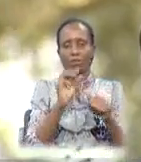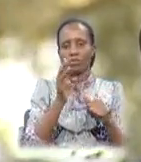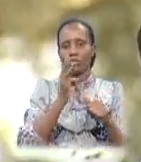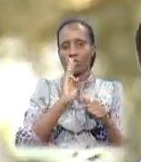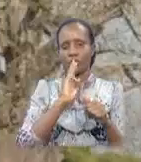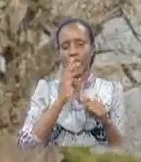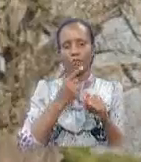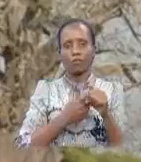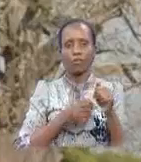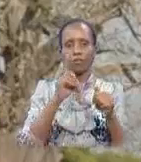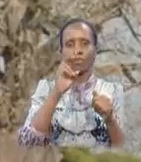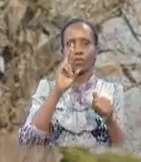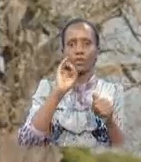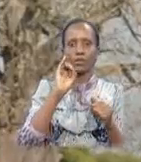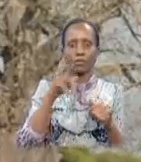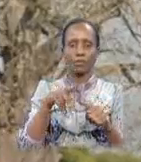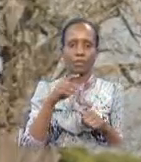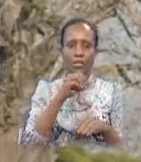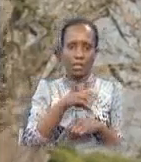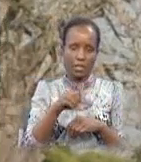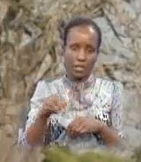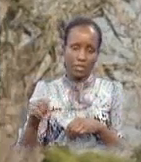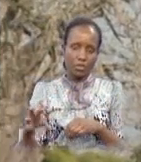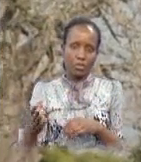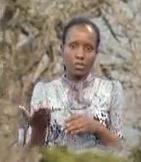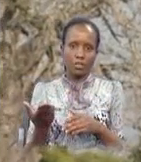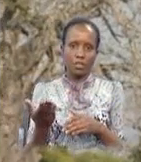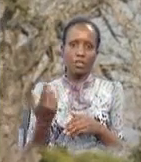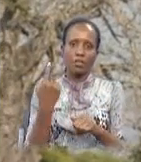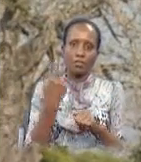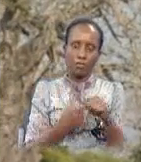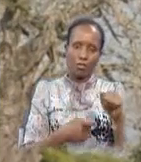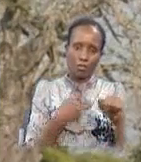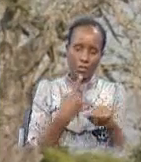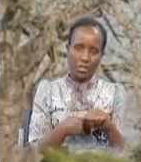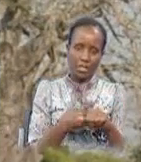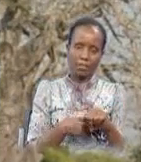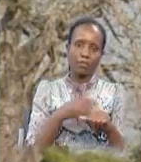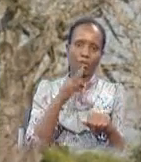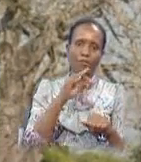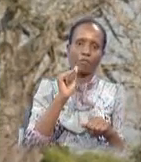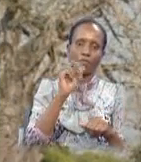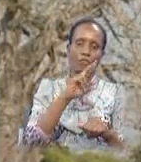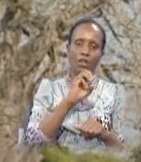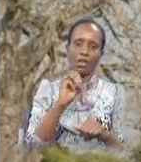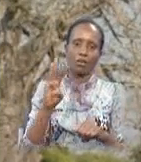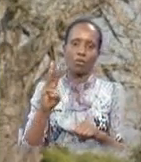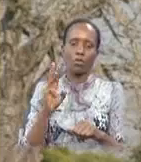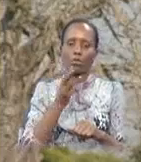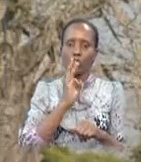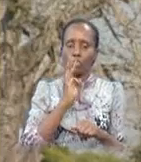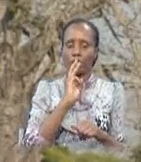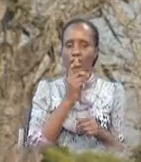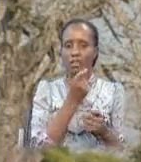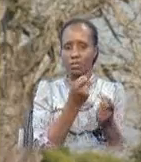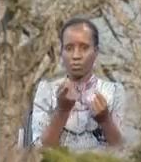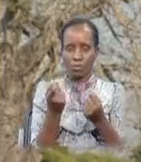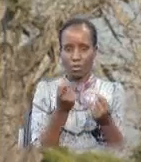ya drip irrigation. Tunatoka wakati wa faro sababu maji ni kidogo sana because of